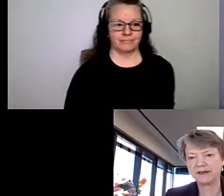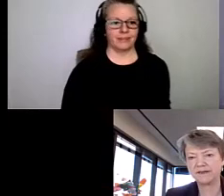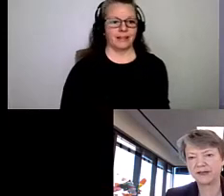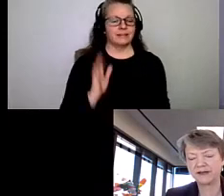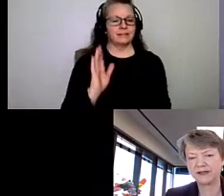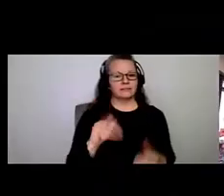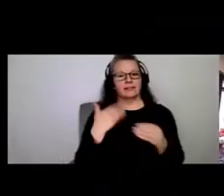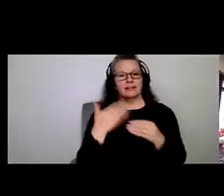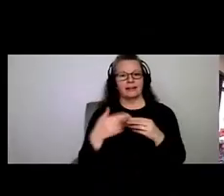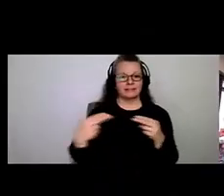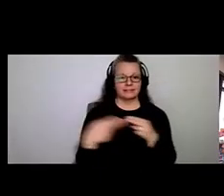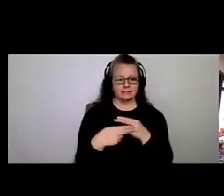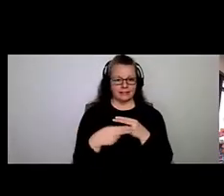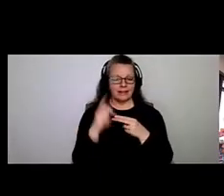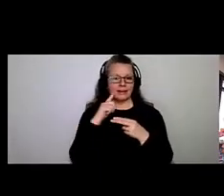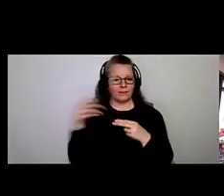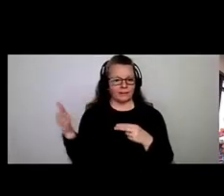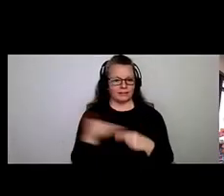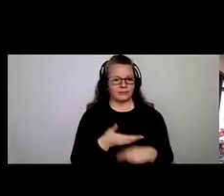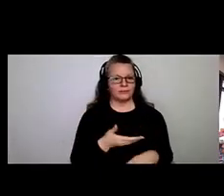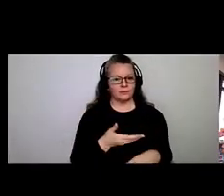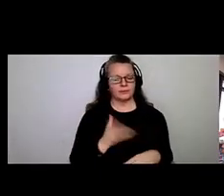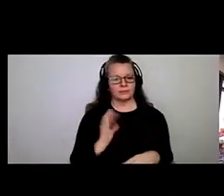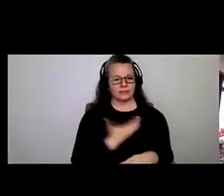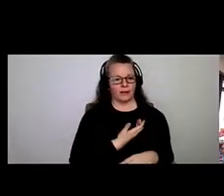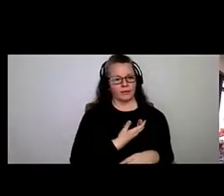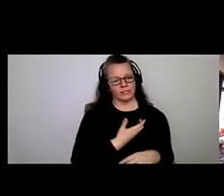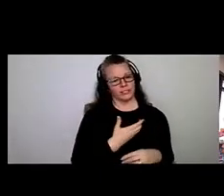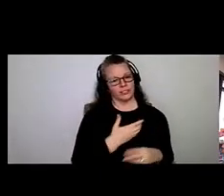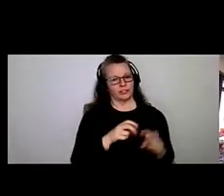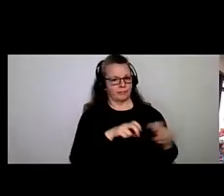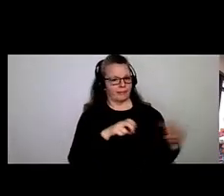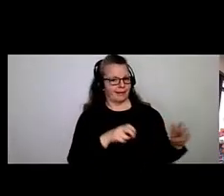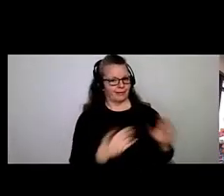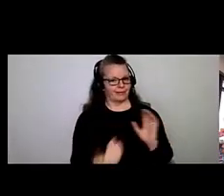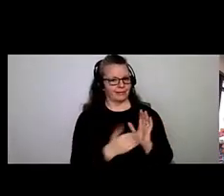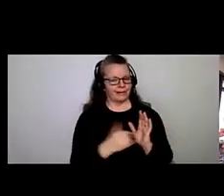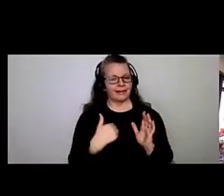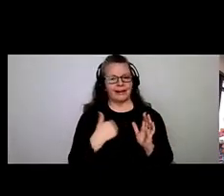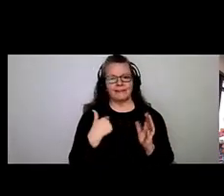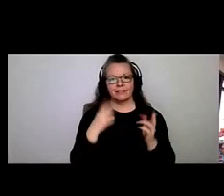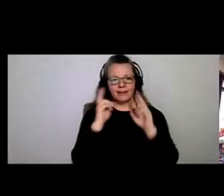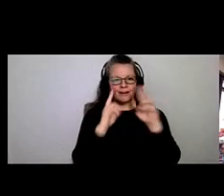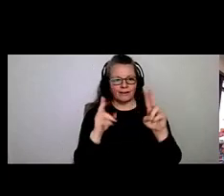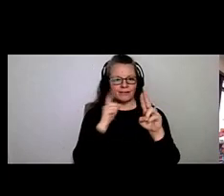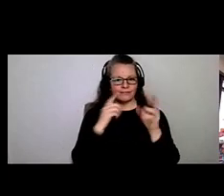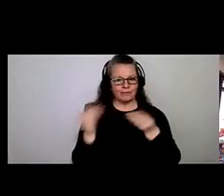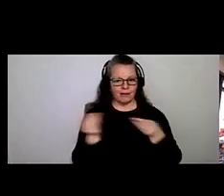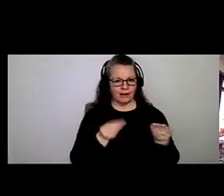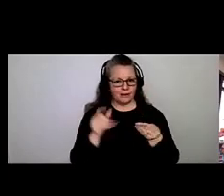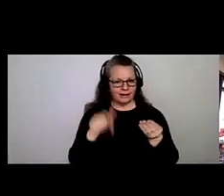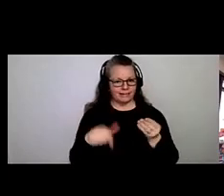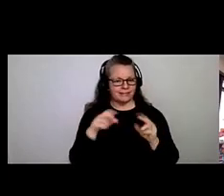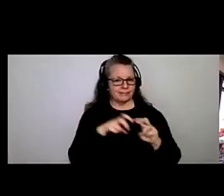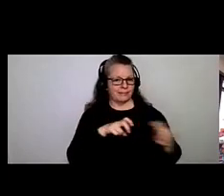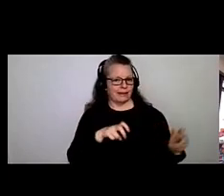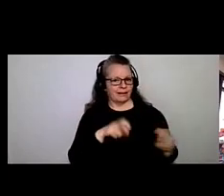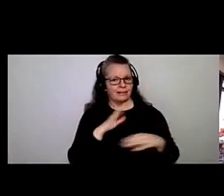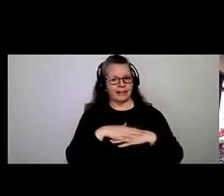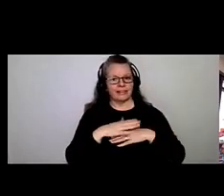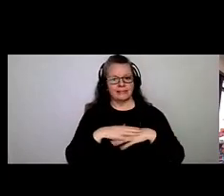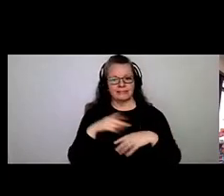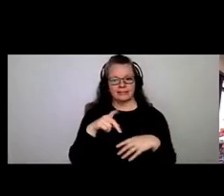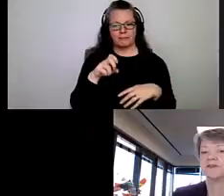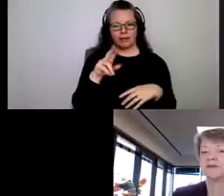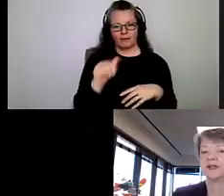slide, please. And I'll introduce our distinguished panel again. I get the privilege of moderating this panel. We have Lisa Para, who